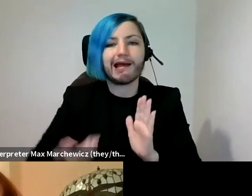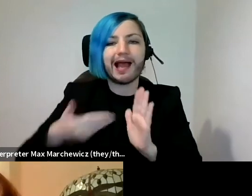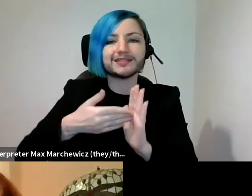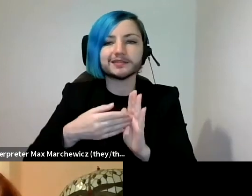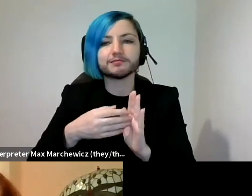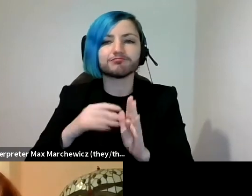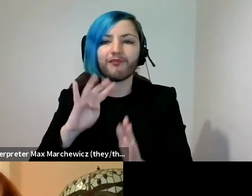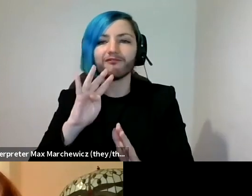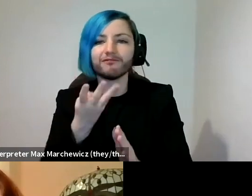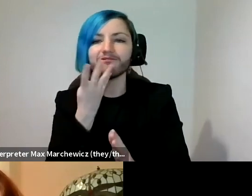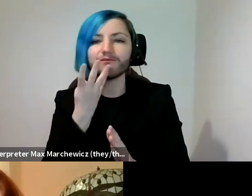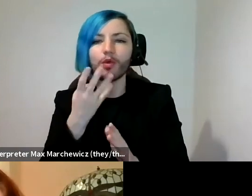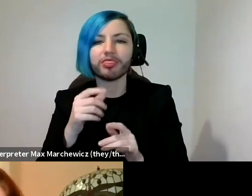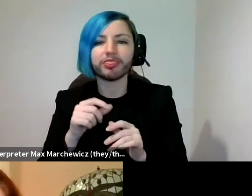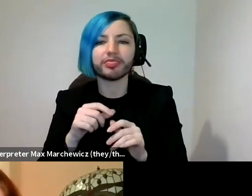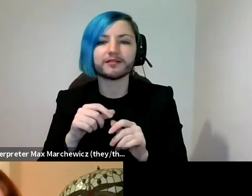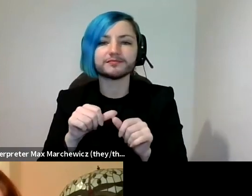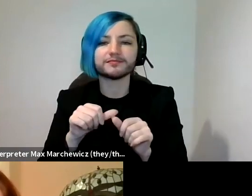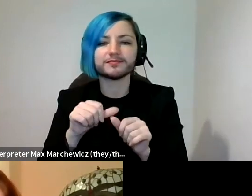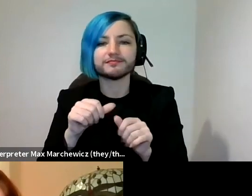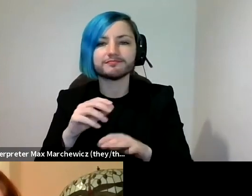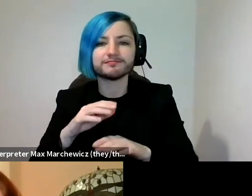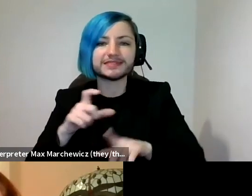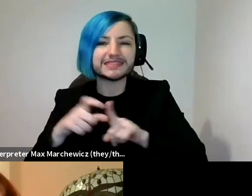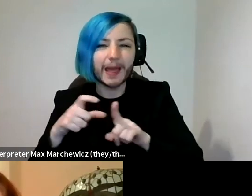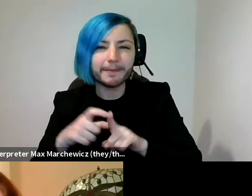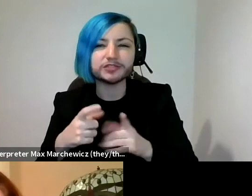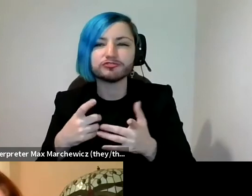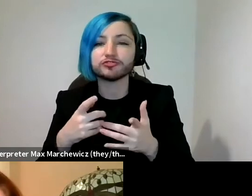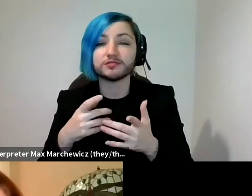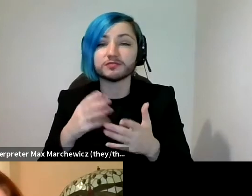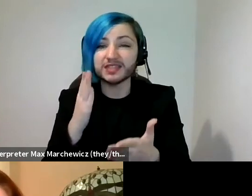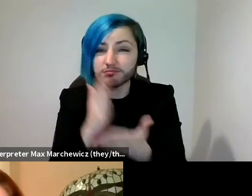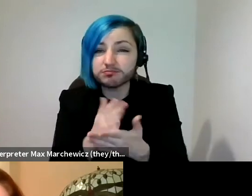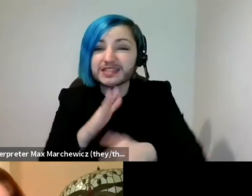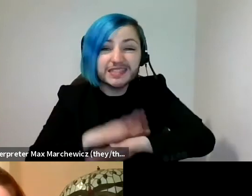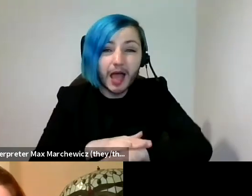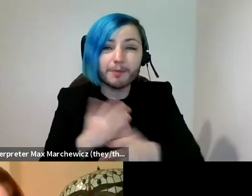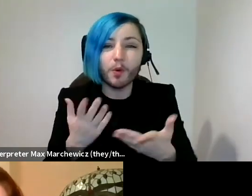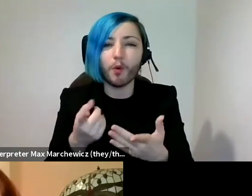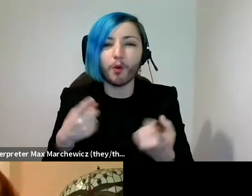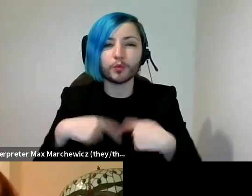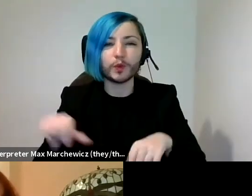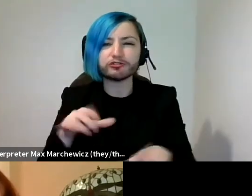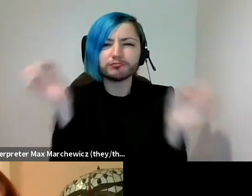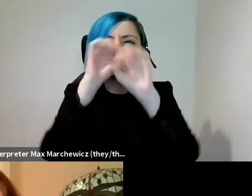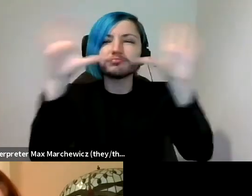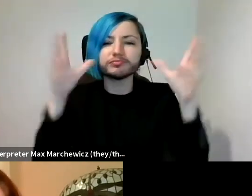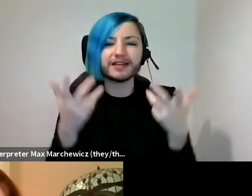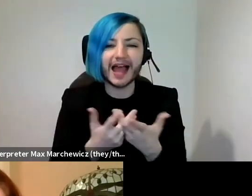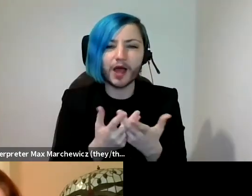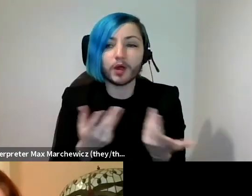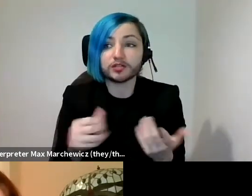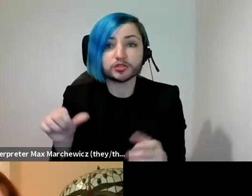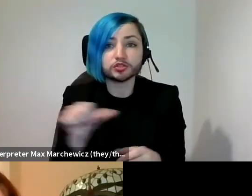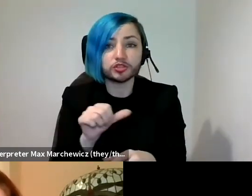dimension. Is that literally time? How can we think about that, and how does that affect how we're thinking about black holes